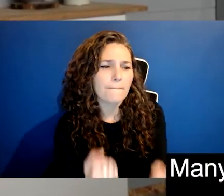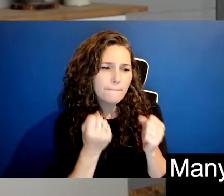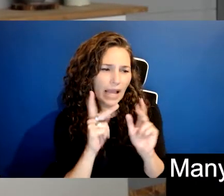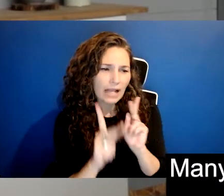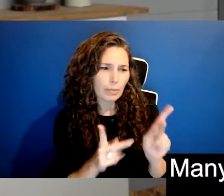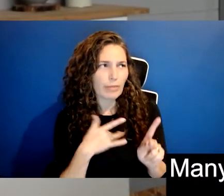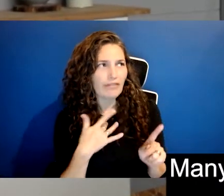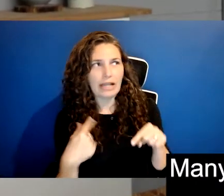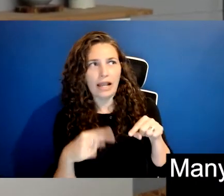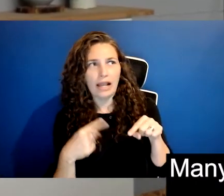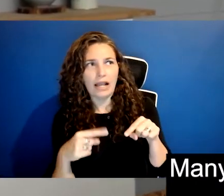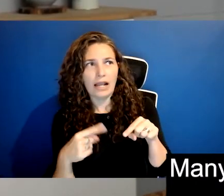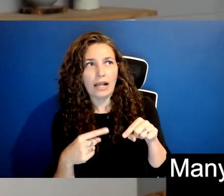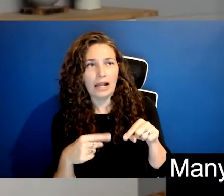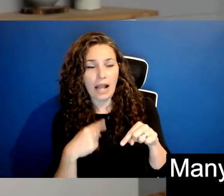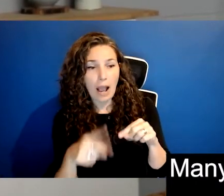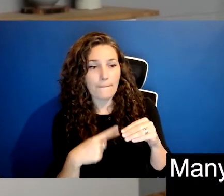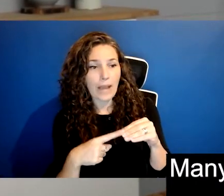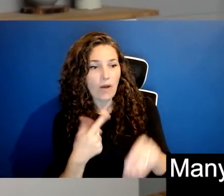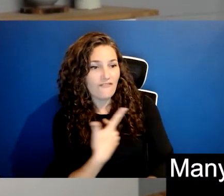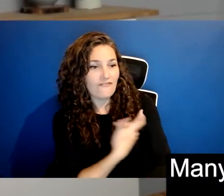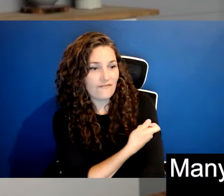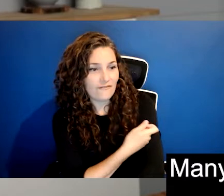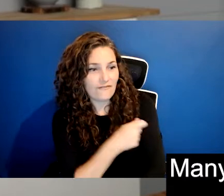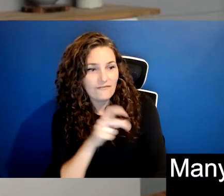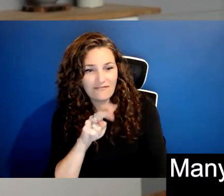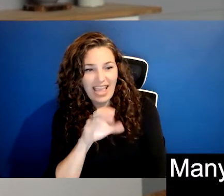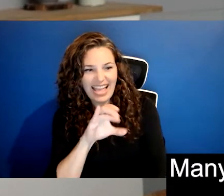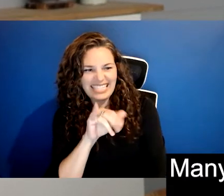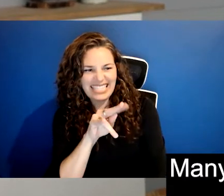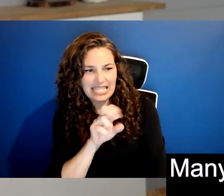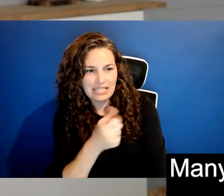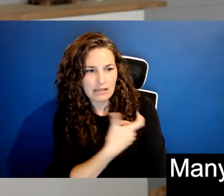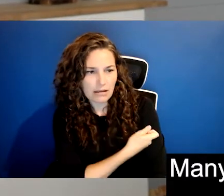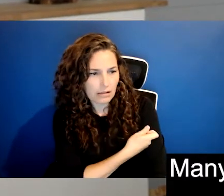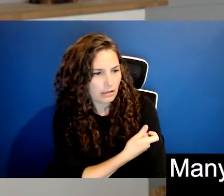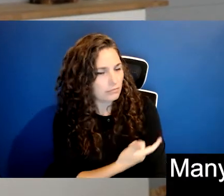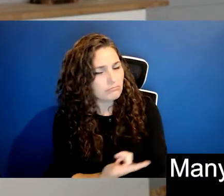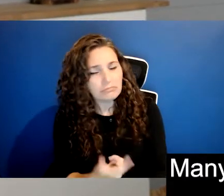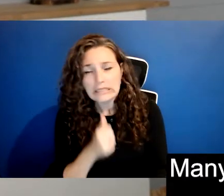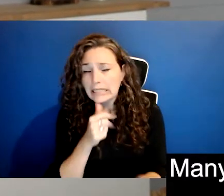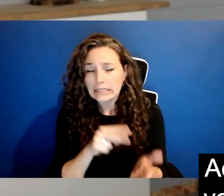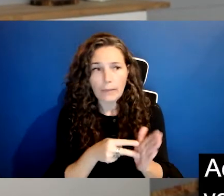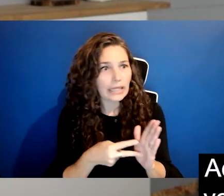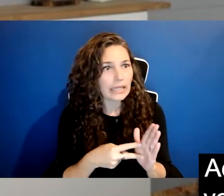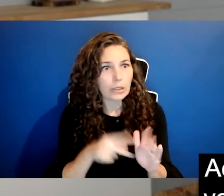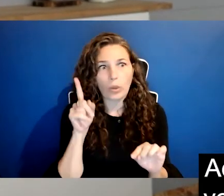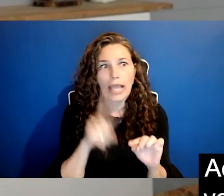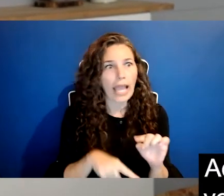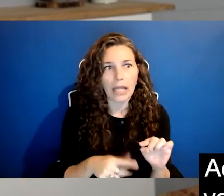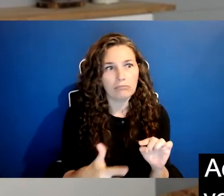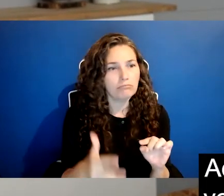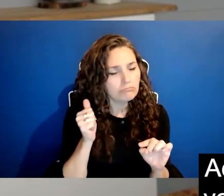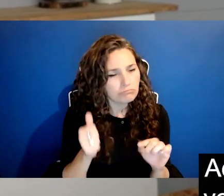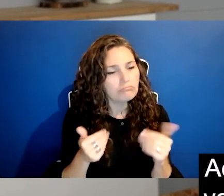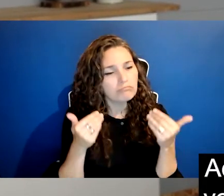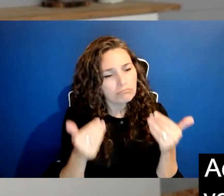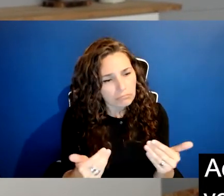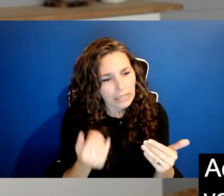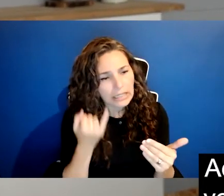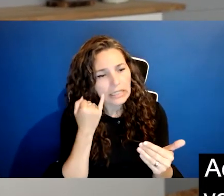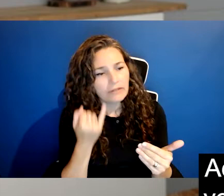Many people are anxious about getting vaccines. That doesn't mean you can't get them. Actions you can take to get